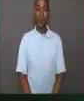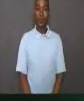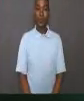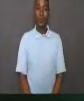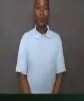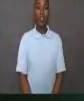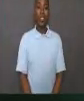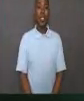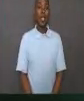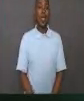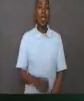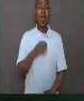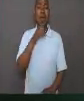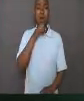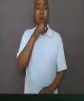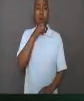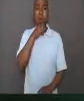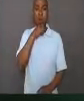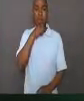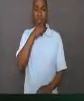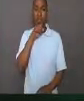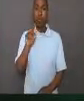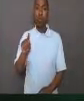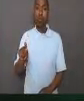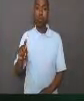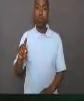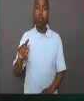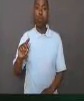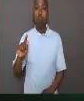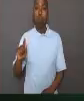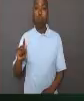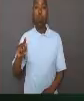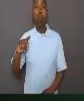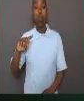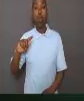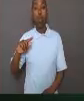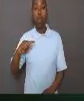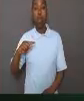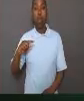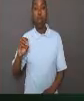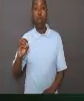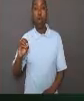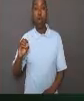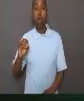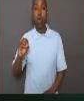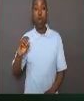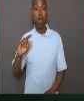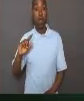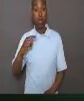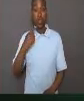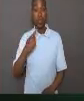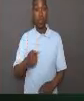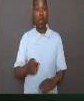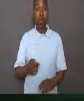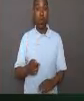The oldest proglottids are the furthest away from the worm's